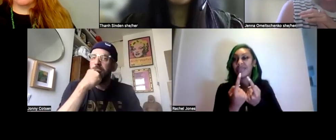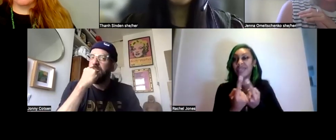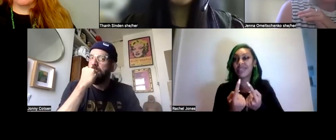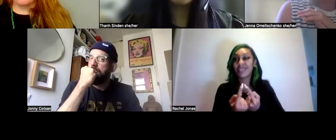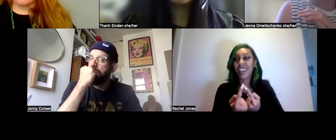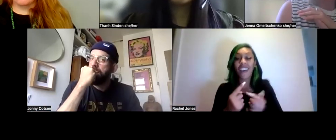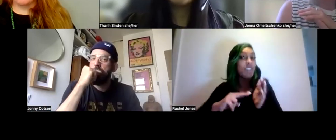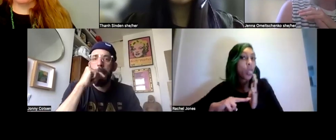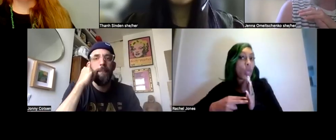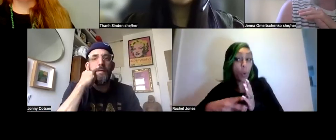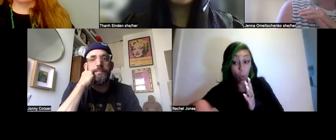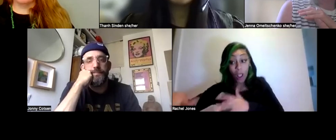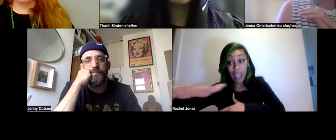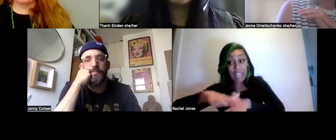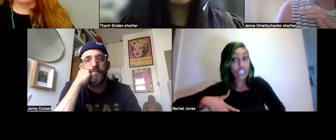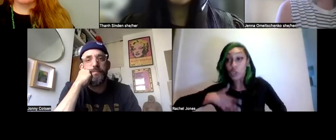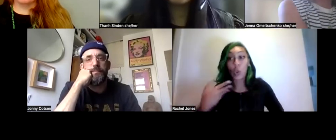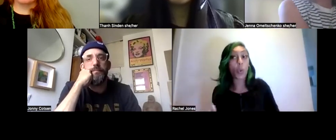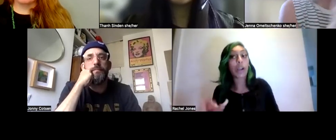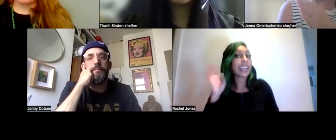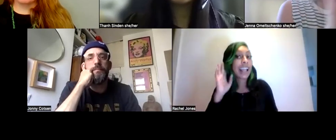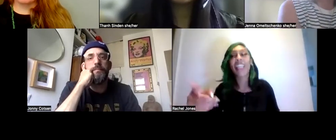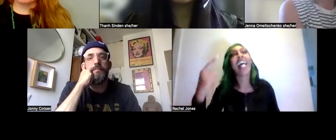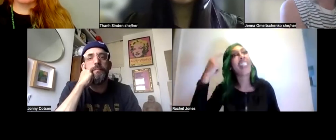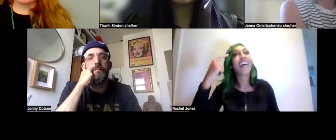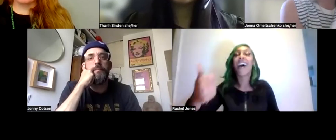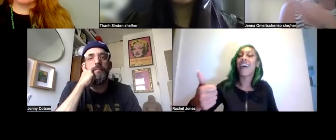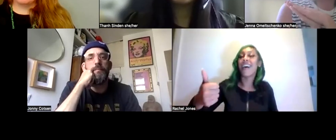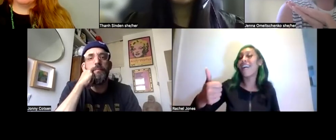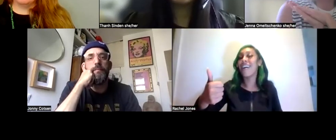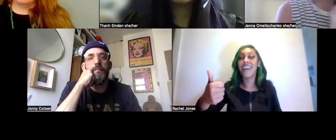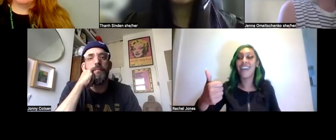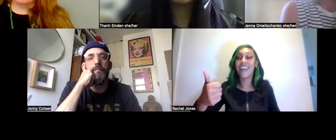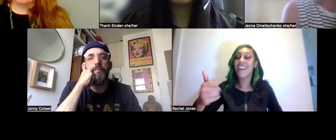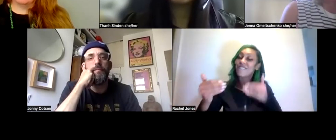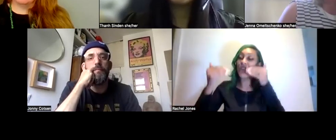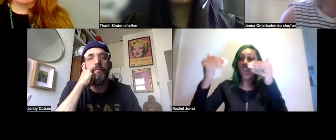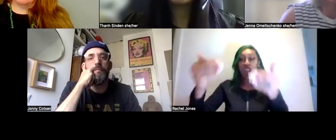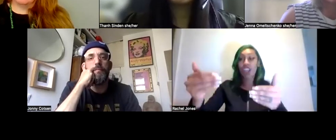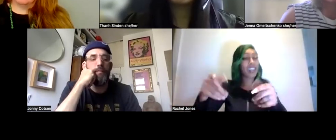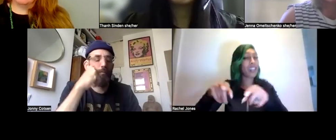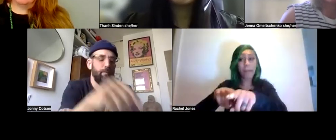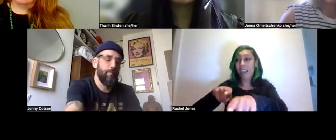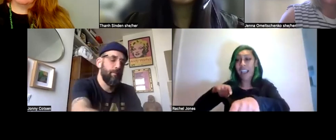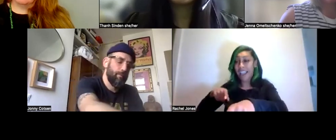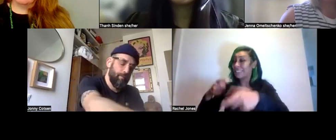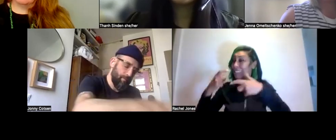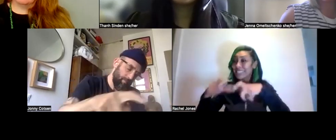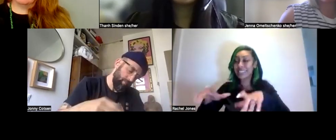want to hear. You know, they think they're further on than actually they are, or they think,